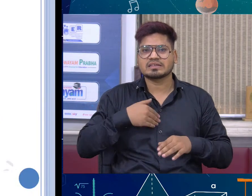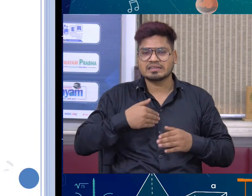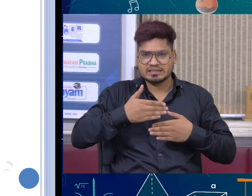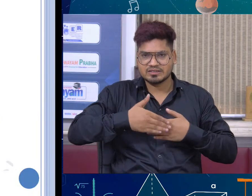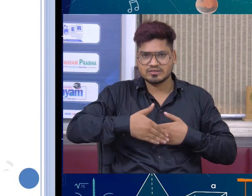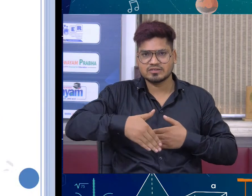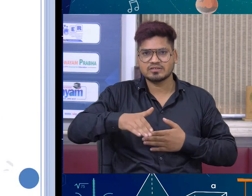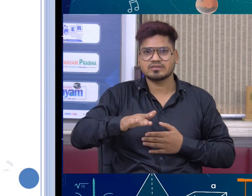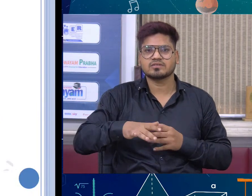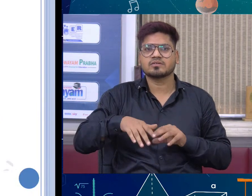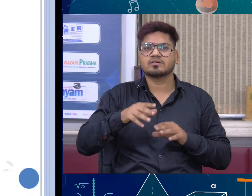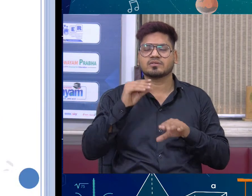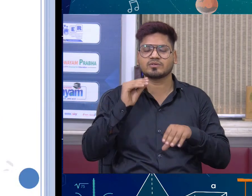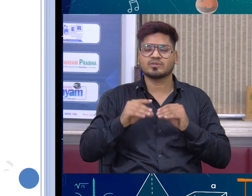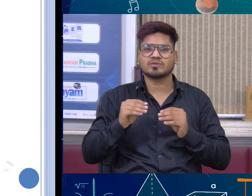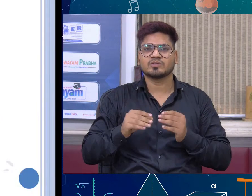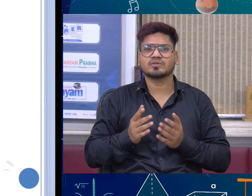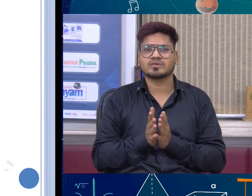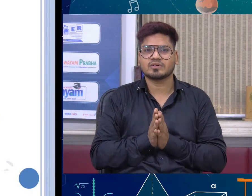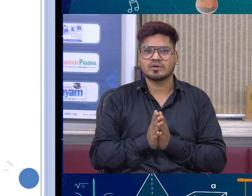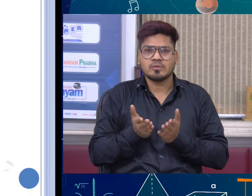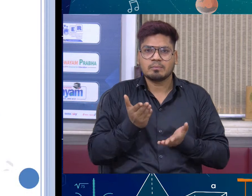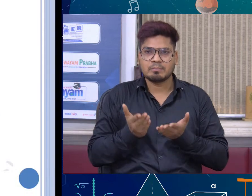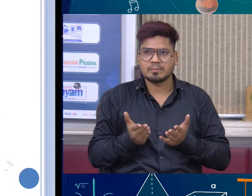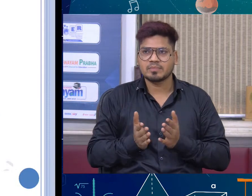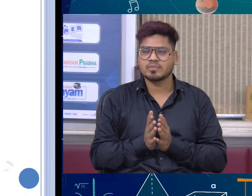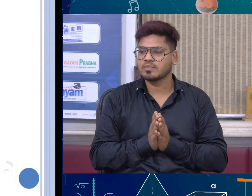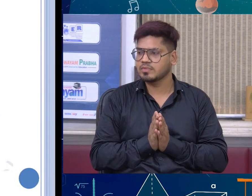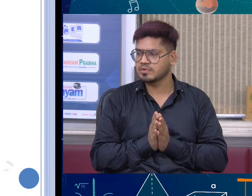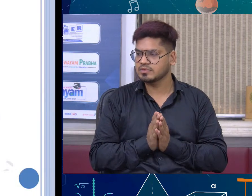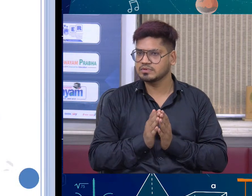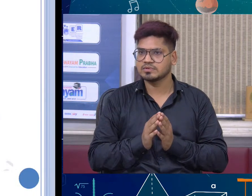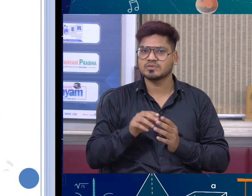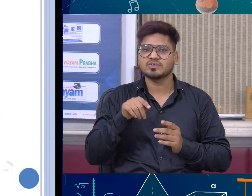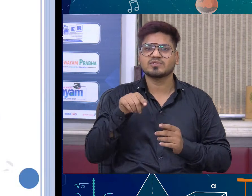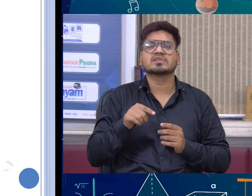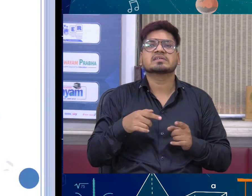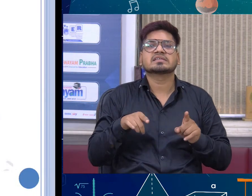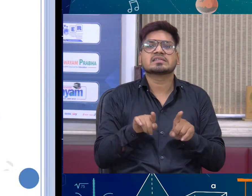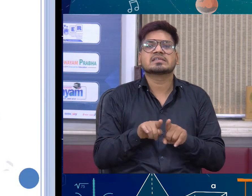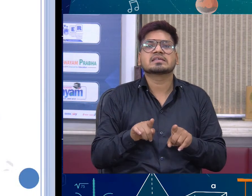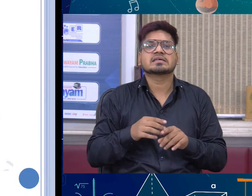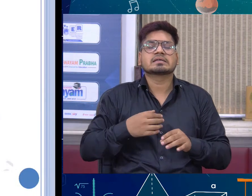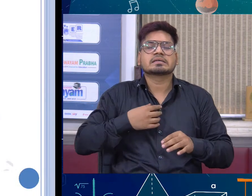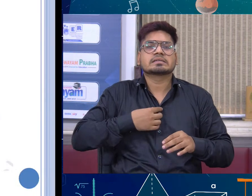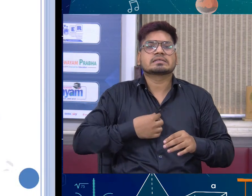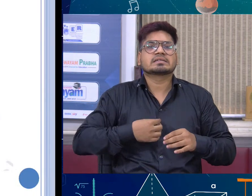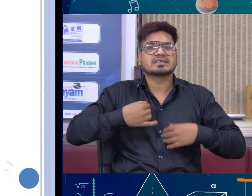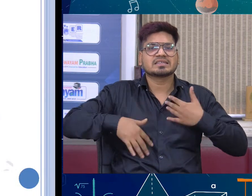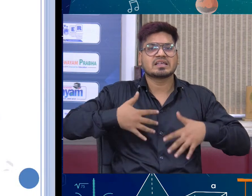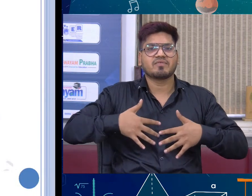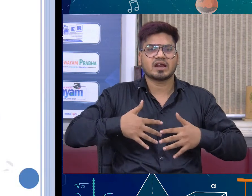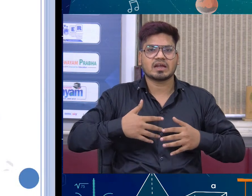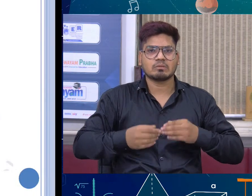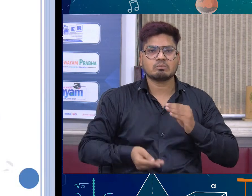told to people that he's a farmer. He don't have